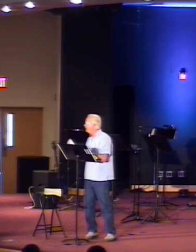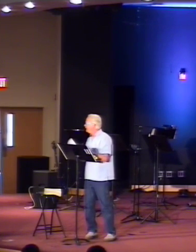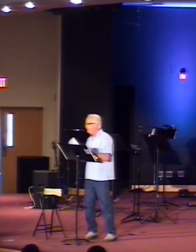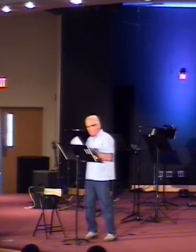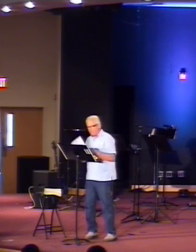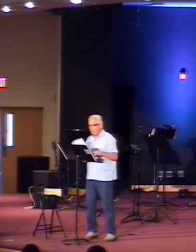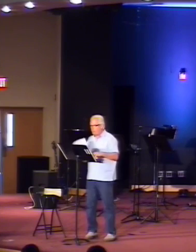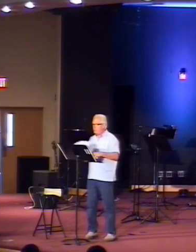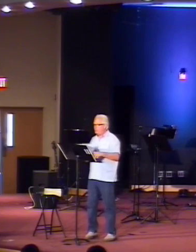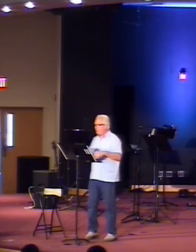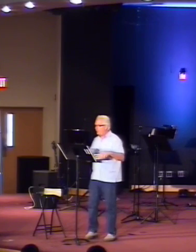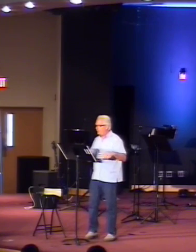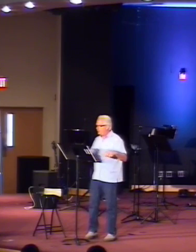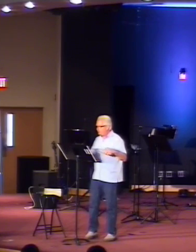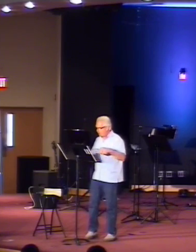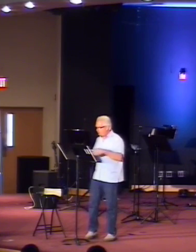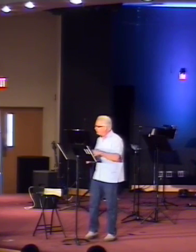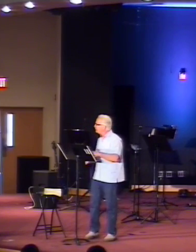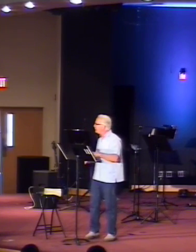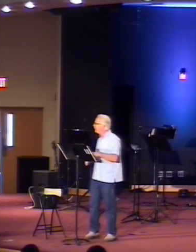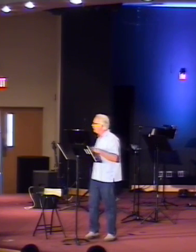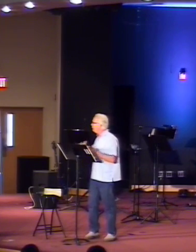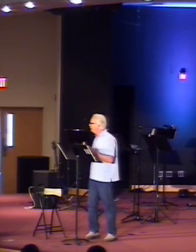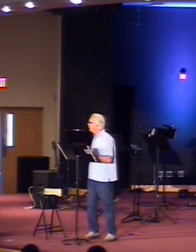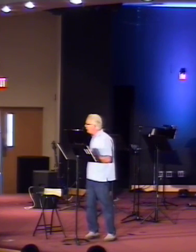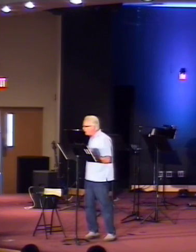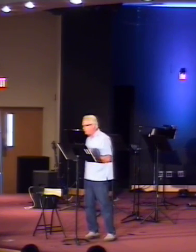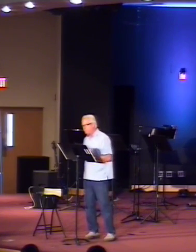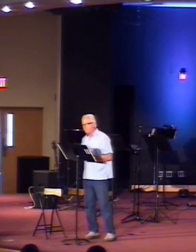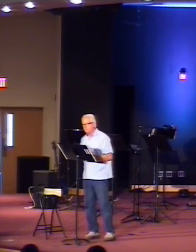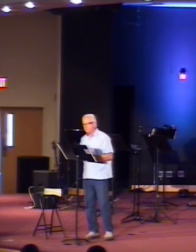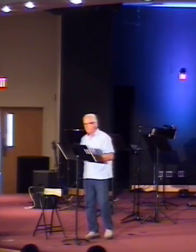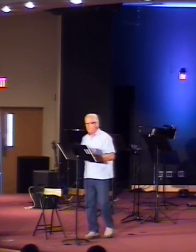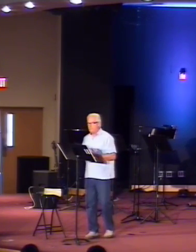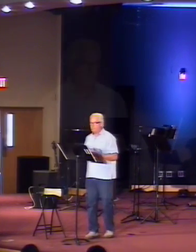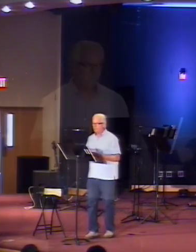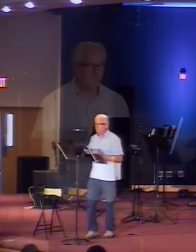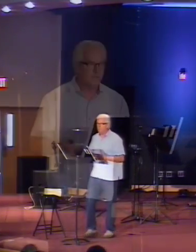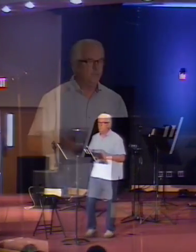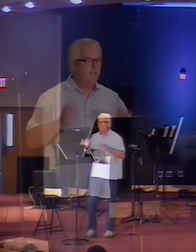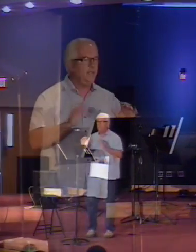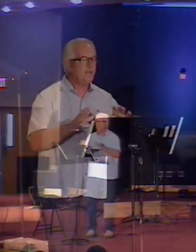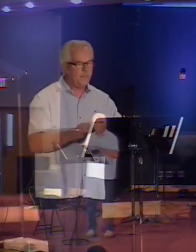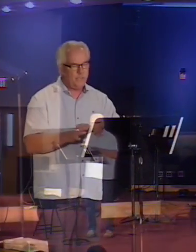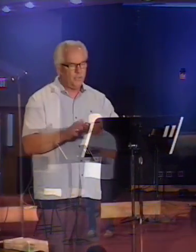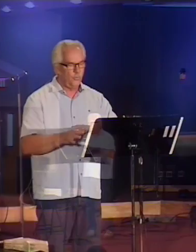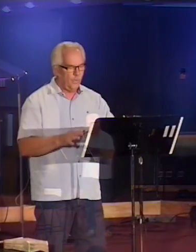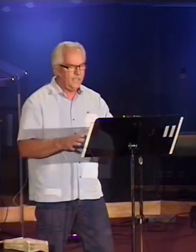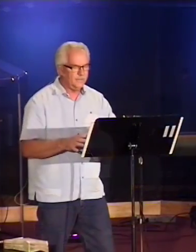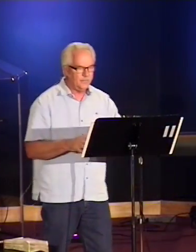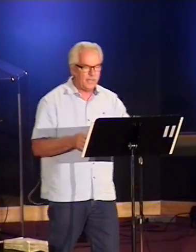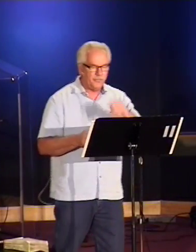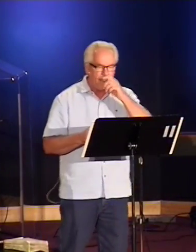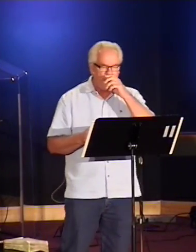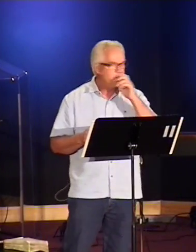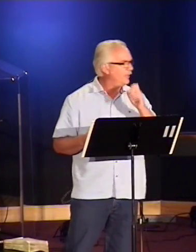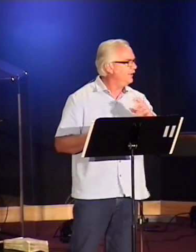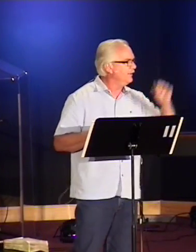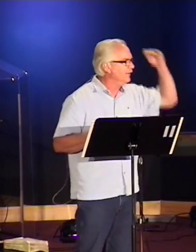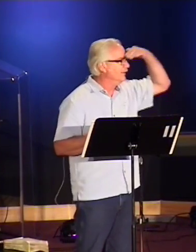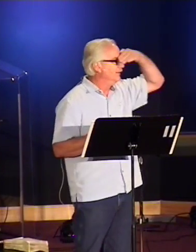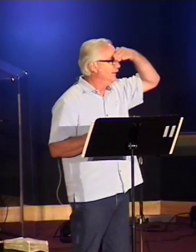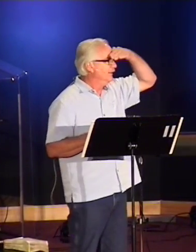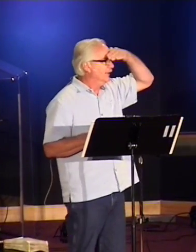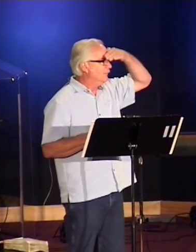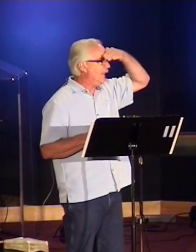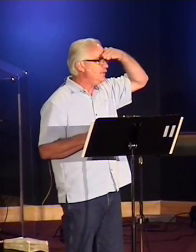don't you? You got to work out. You have to do something. You have to build up. And so the day that I beat old Wayne, and by the way, is Greg